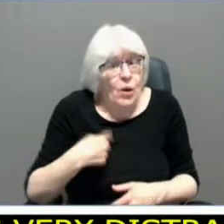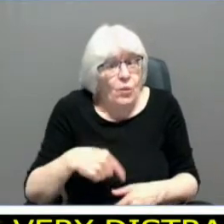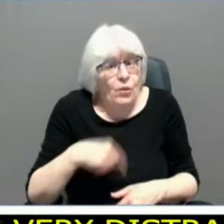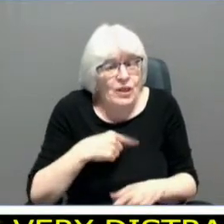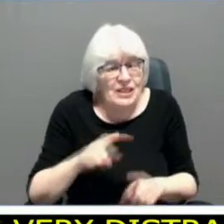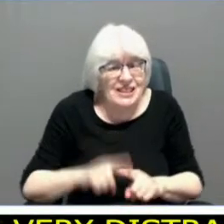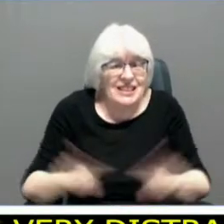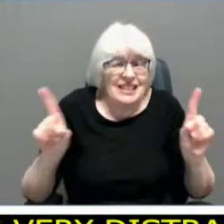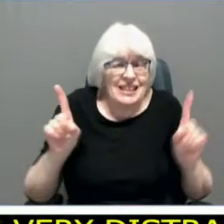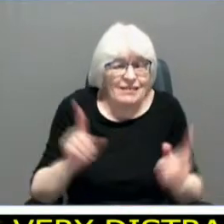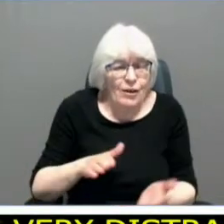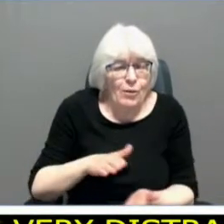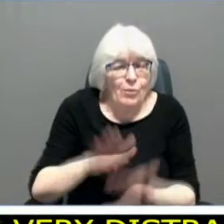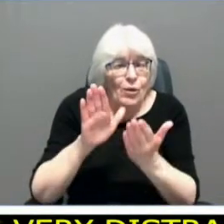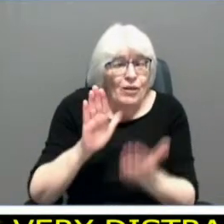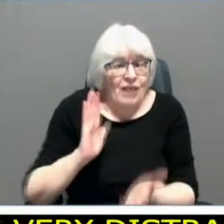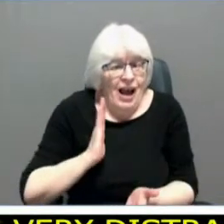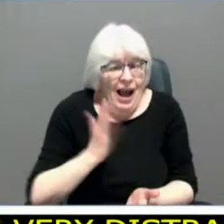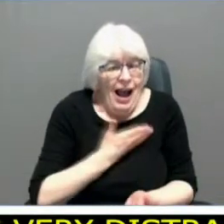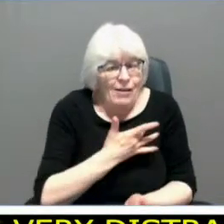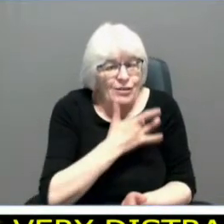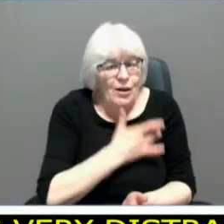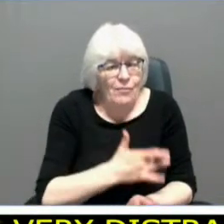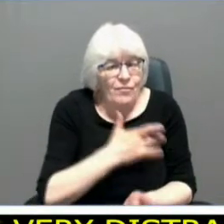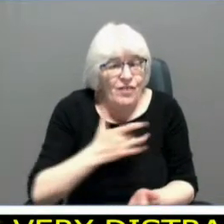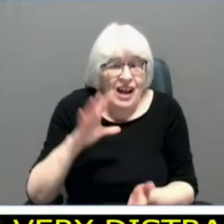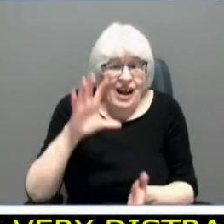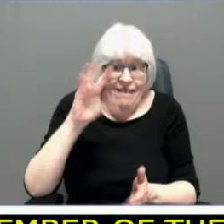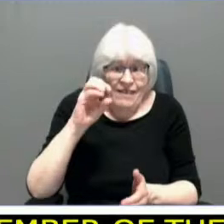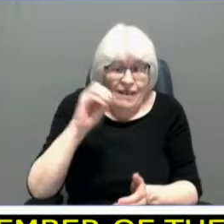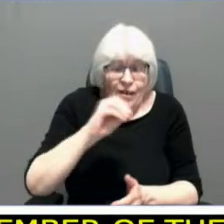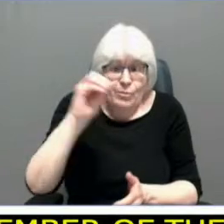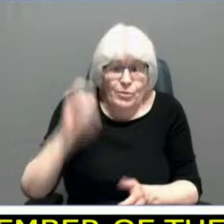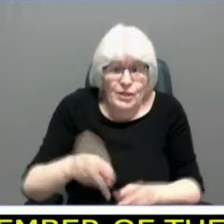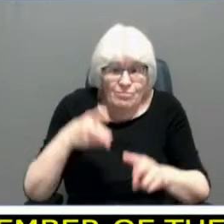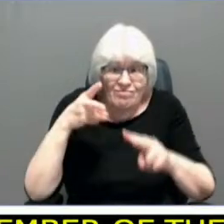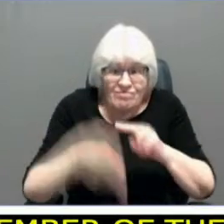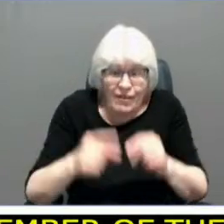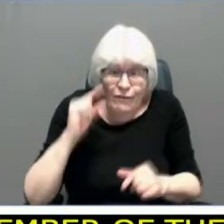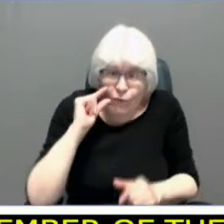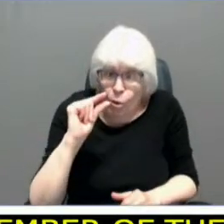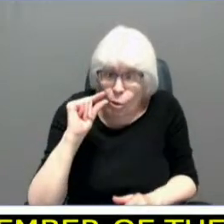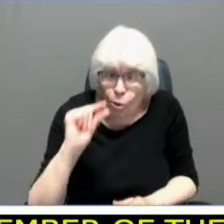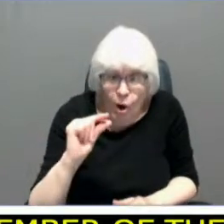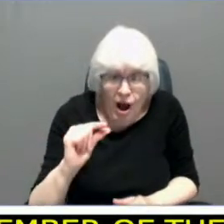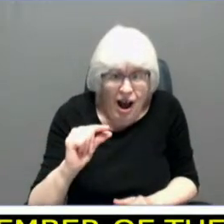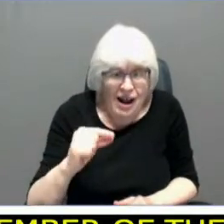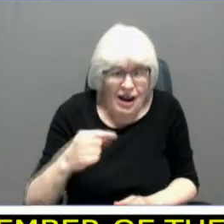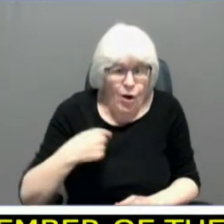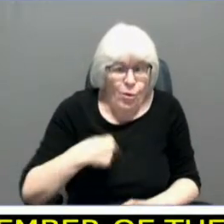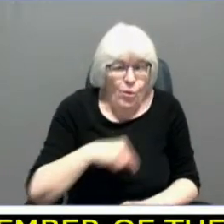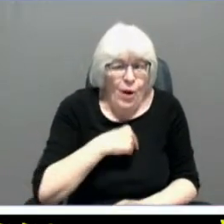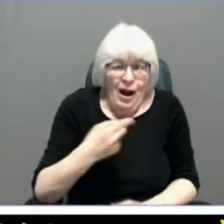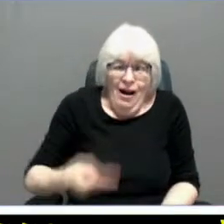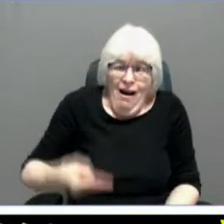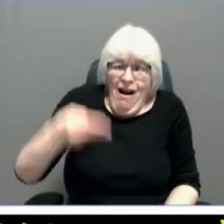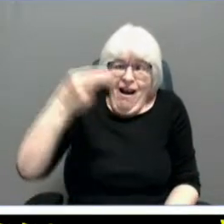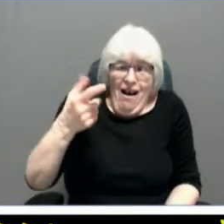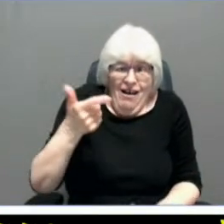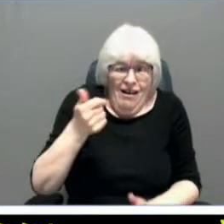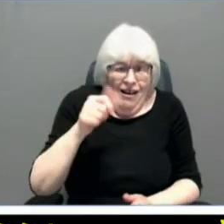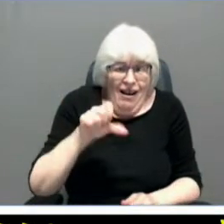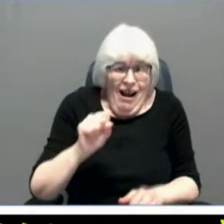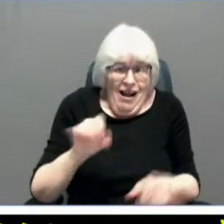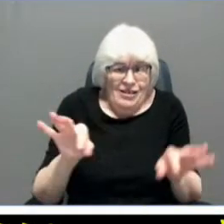by 50%, temporarily, recognizing that we had the highest gas price, one of the highest gas prices across the country,